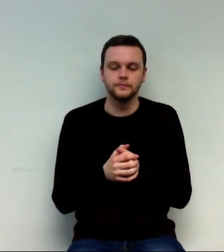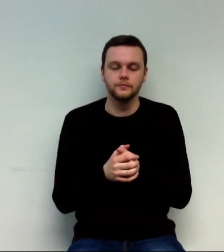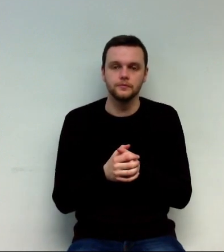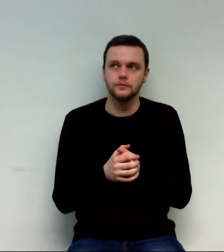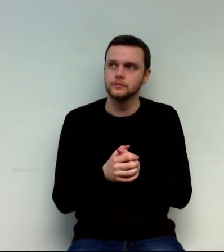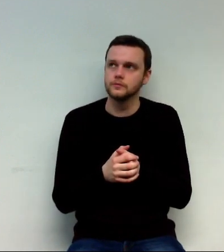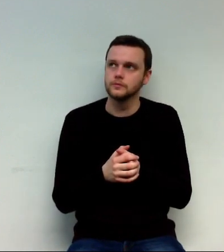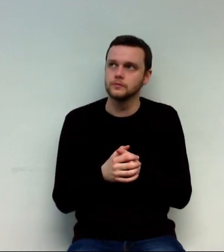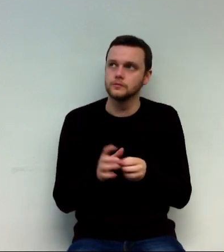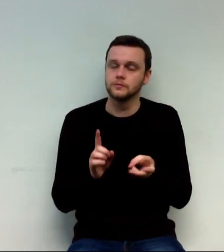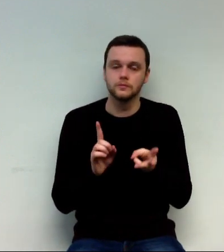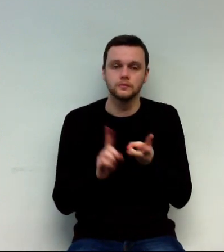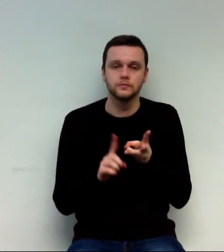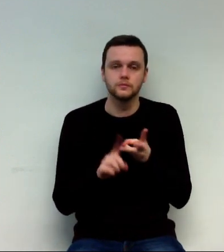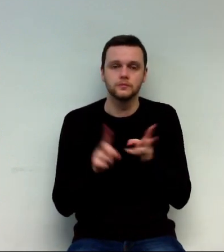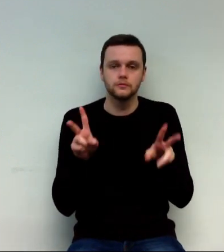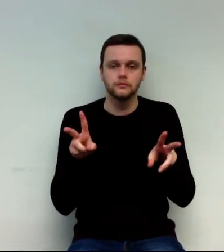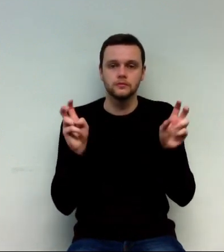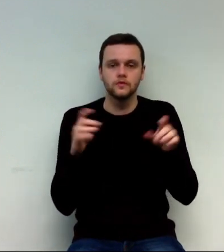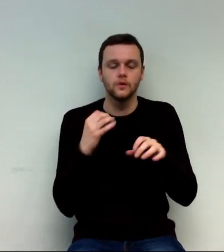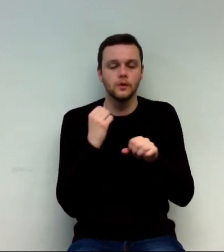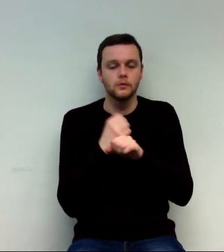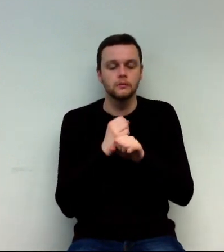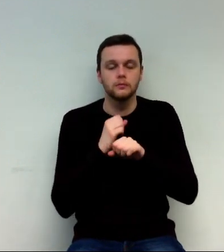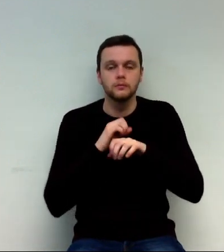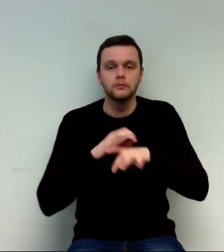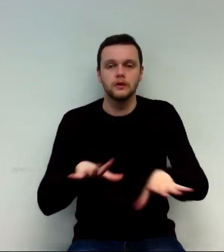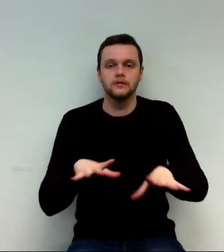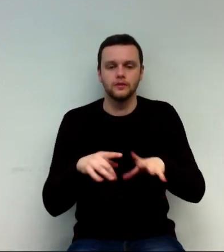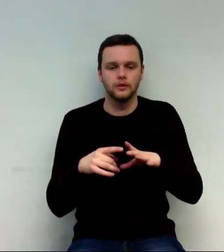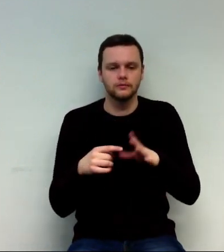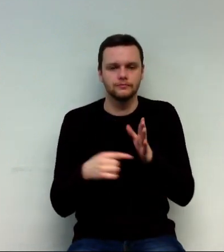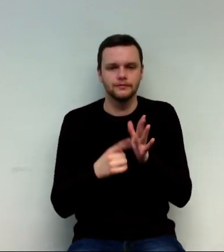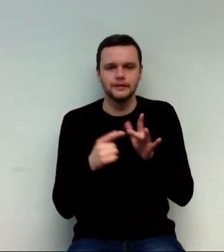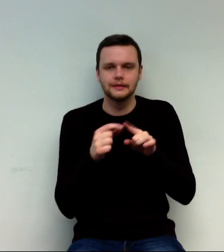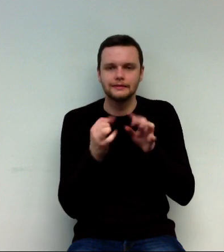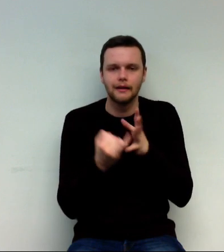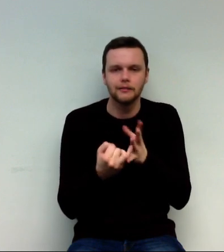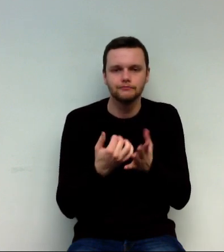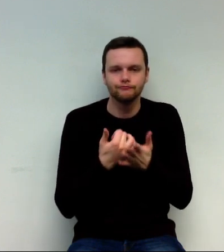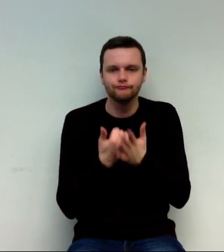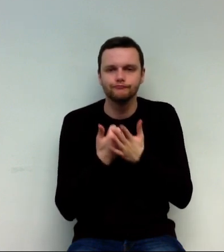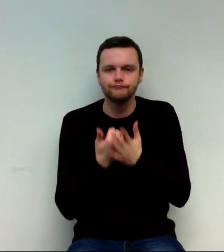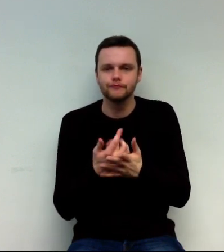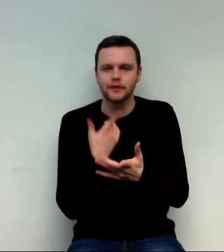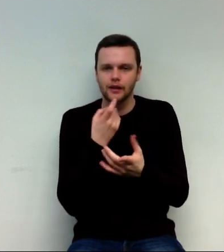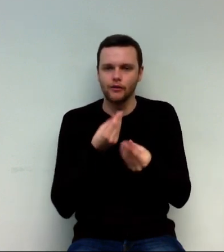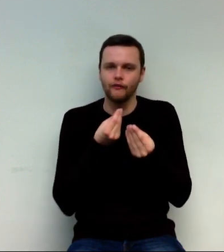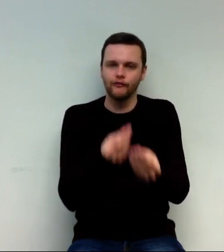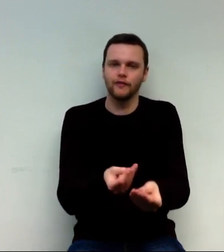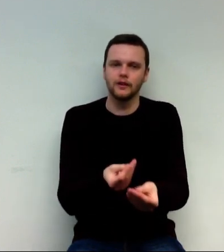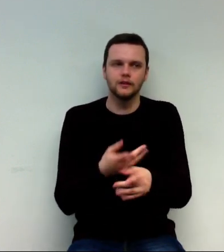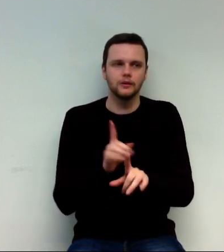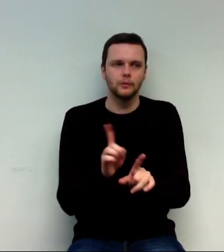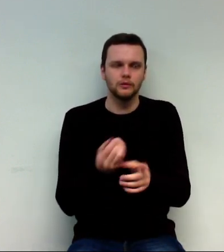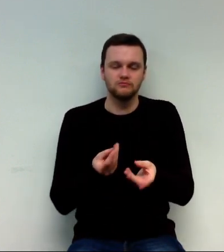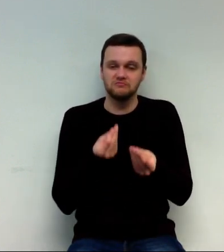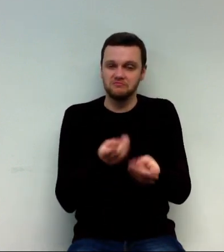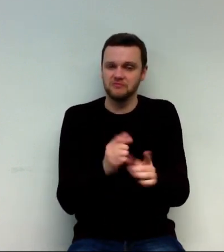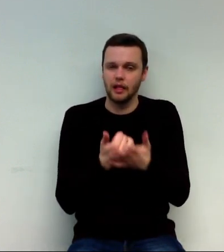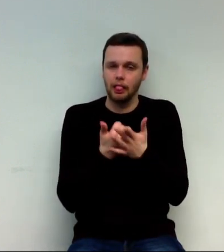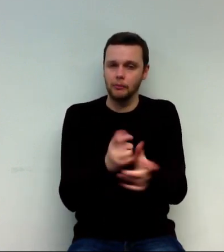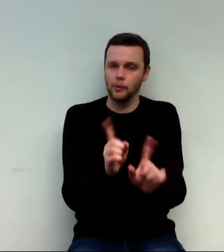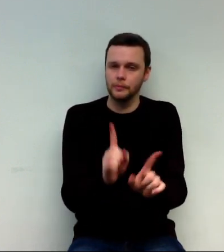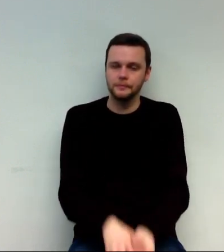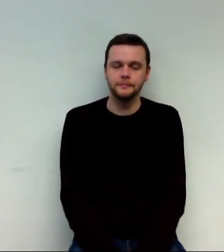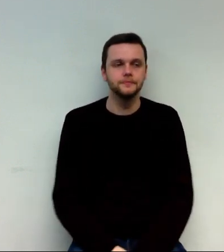screen is the marketing resources and tools and tips we offer performers. Alan, do you want to speak a bit more about the service we offer there and how we can help you?